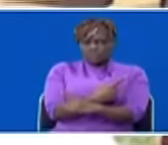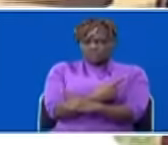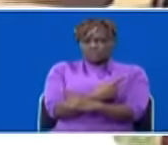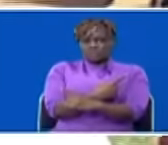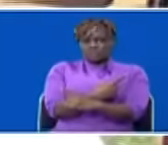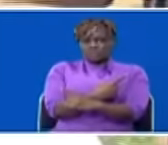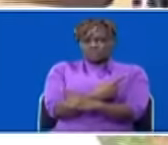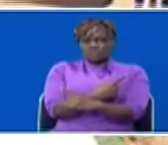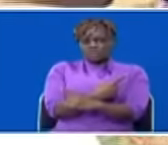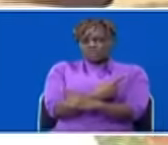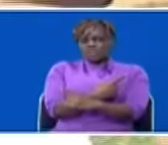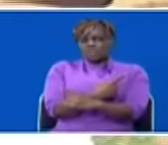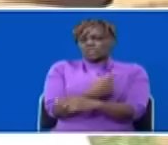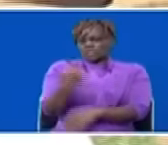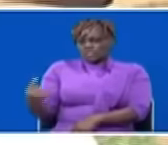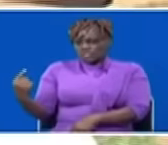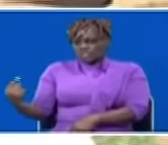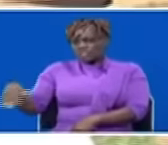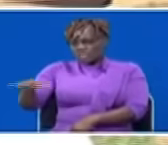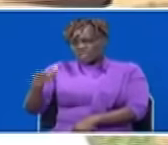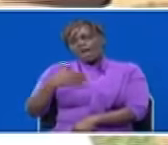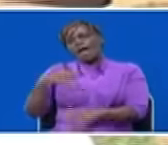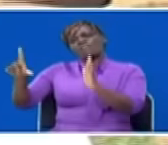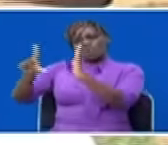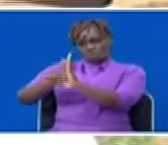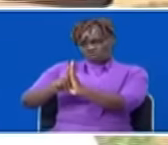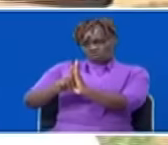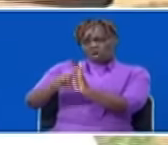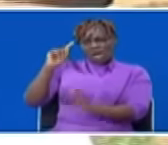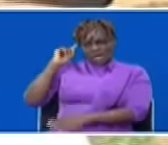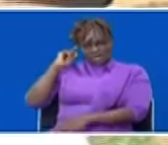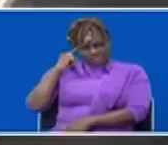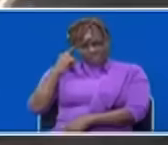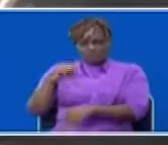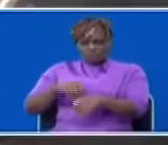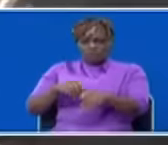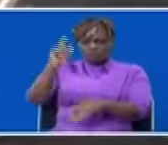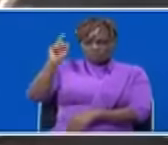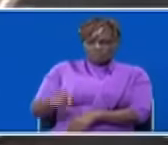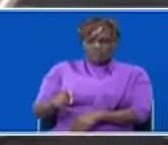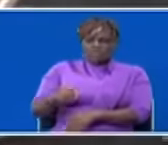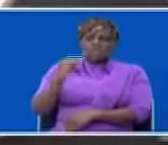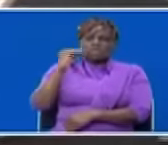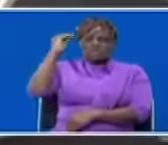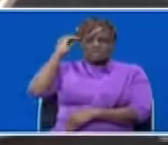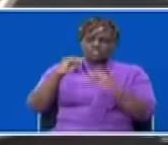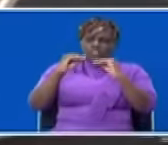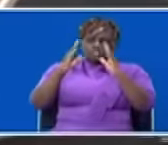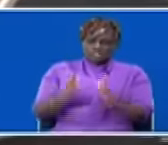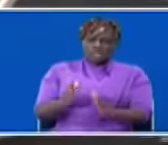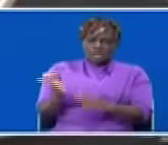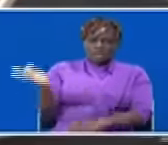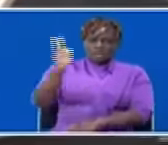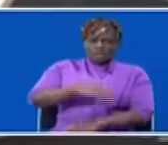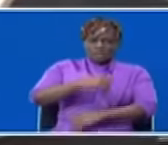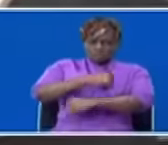tunatumia. Kila mahali kuna kuanga na sheria na lazima tutazifuata. The school principal had just arrived at the school from